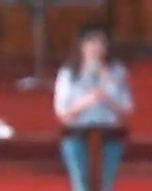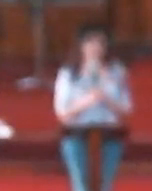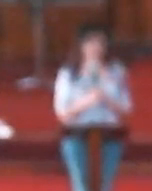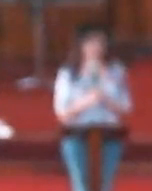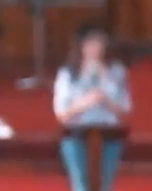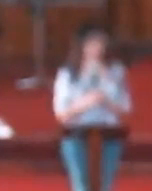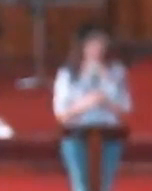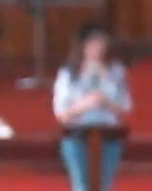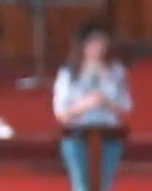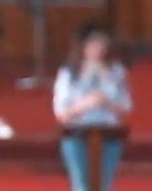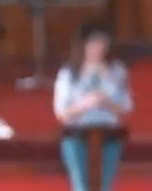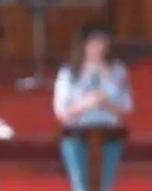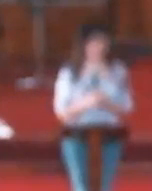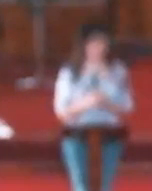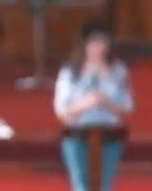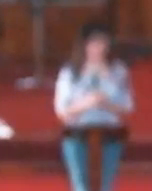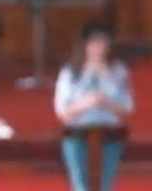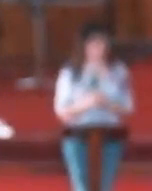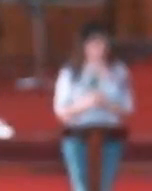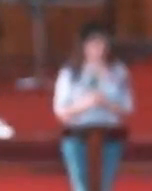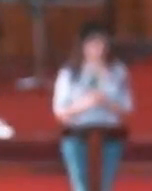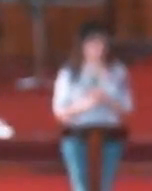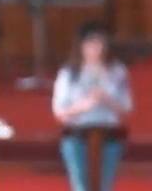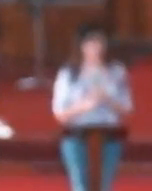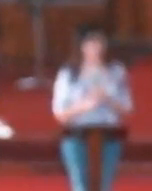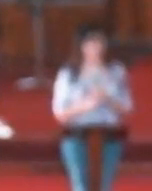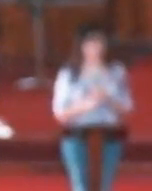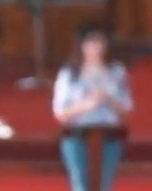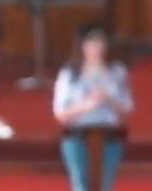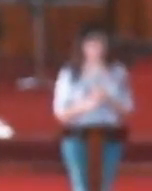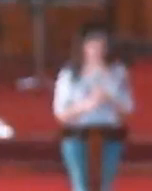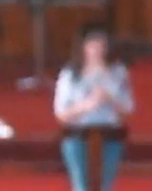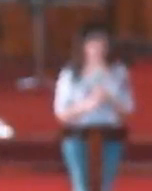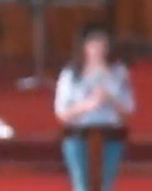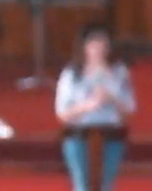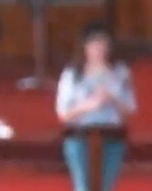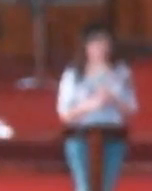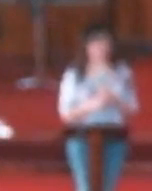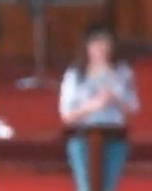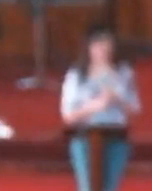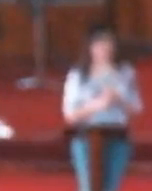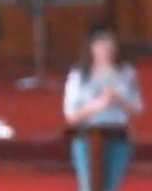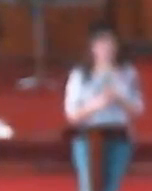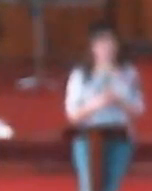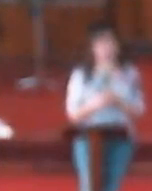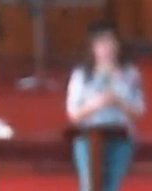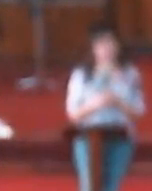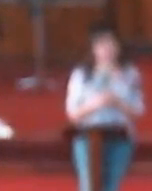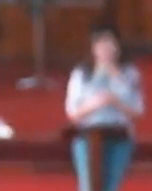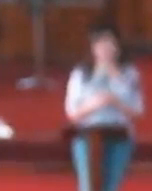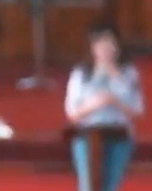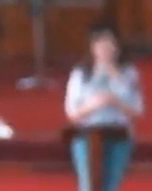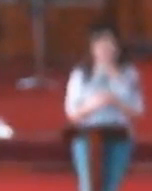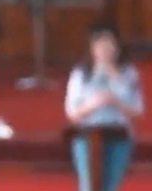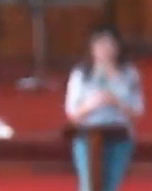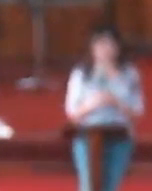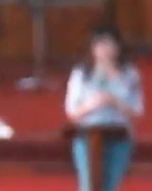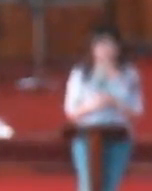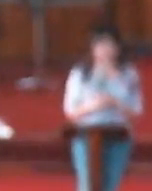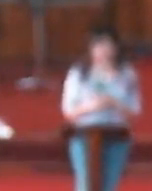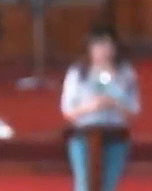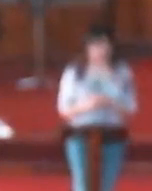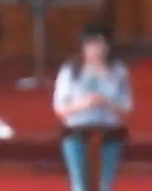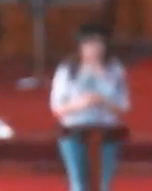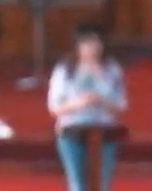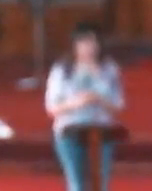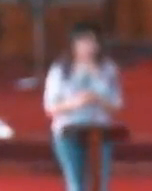what you want. Y sí, Proverbios dice que hay vida y muerte en nuestras bocas. Yeah, and the Proverbs does say there's life and death in the